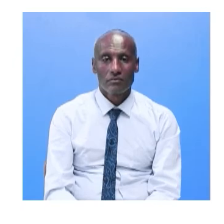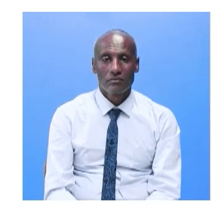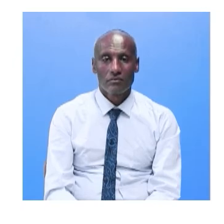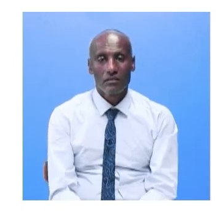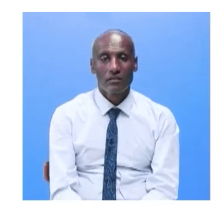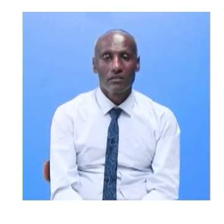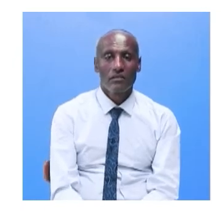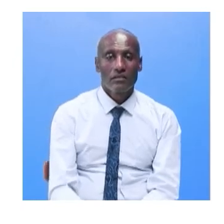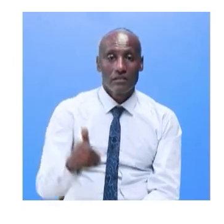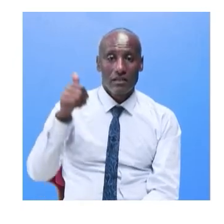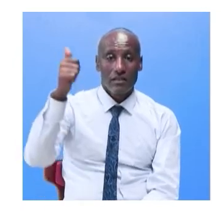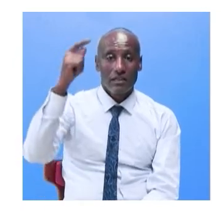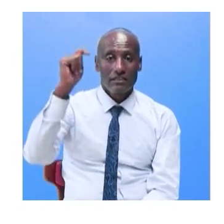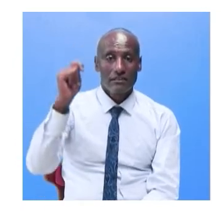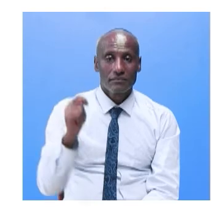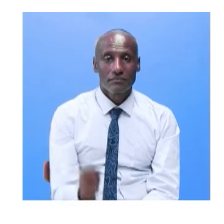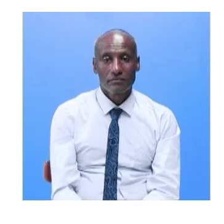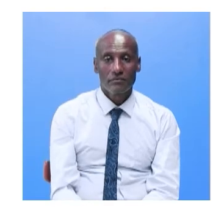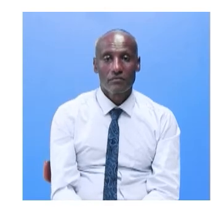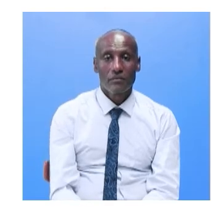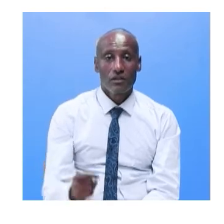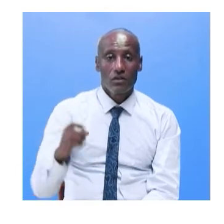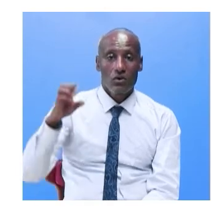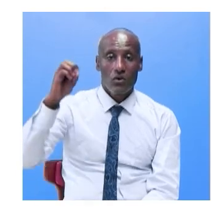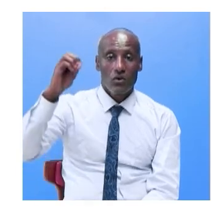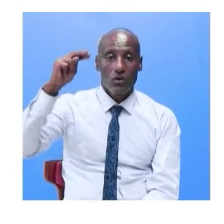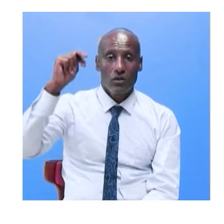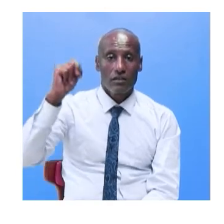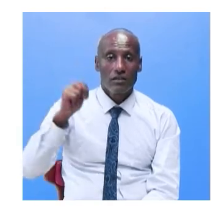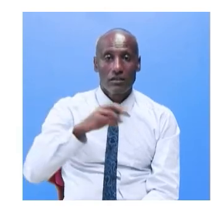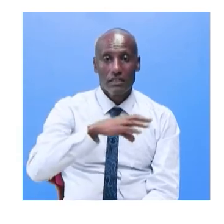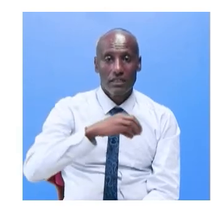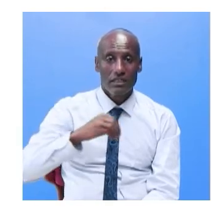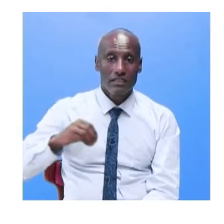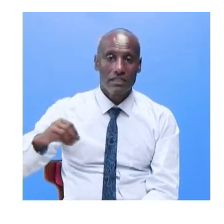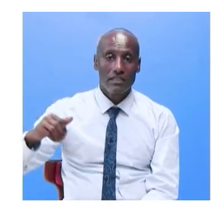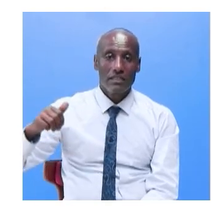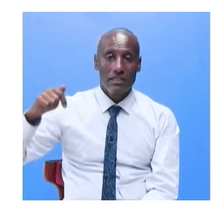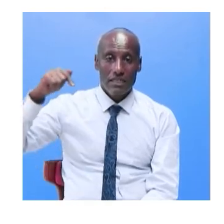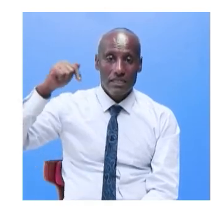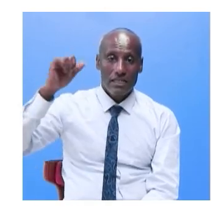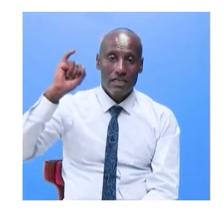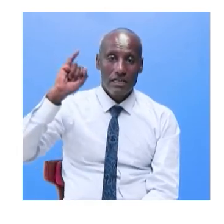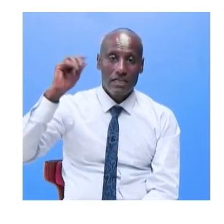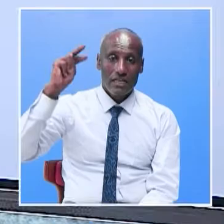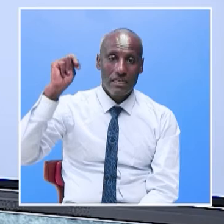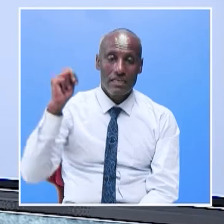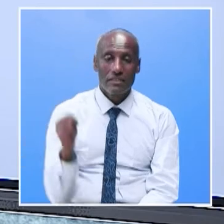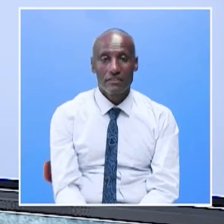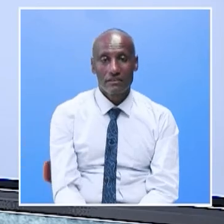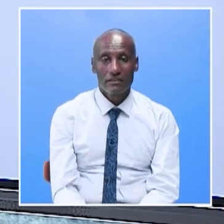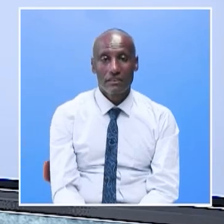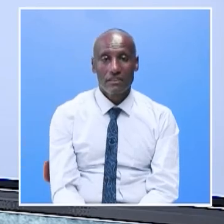Here is at, on, and also a. Here is